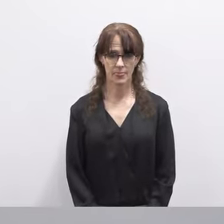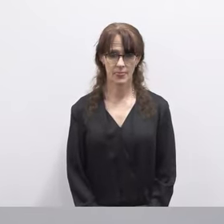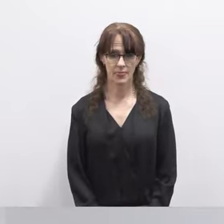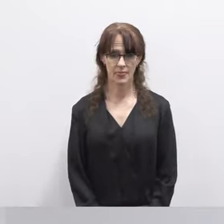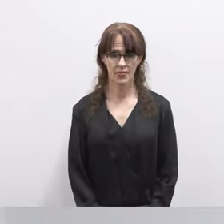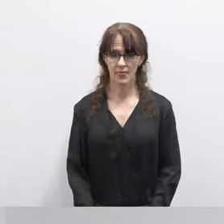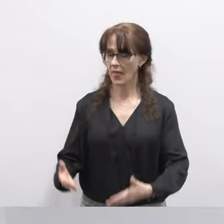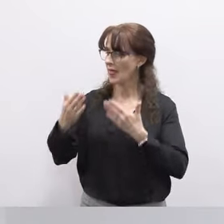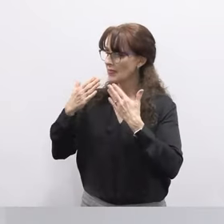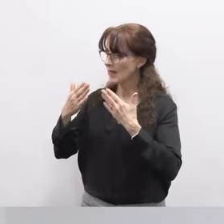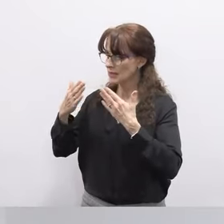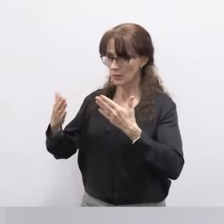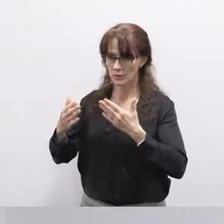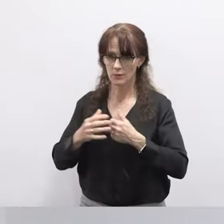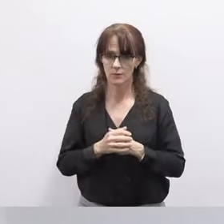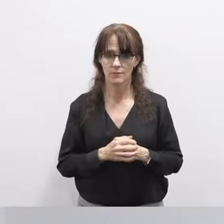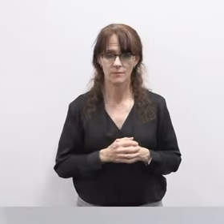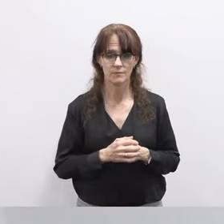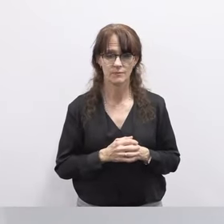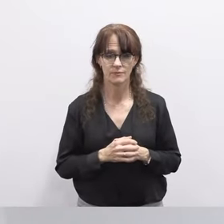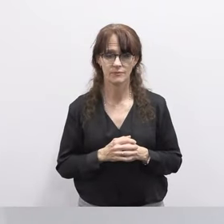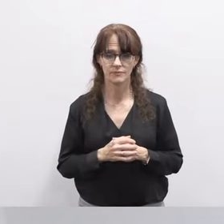Thank you, Ms. Craighead. It was